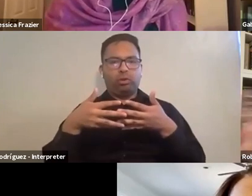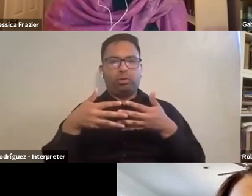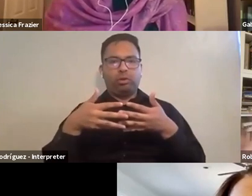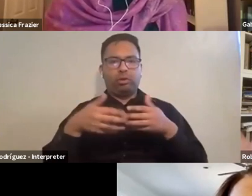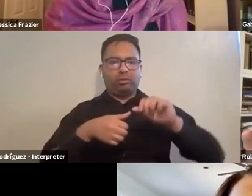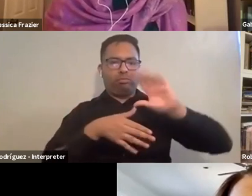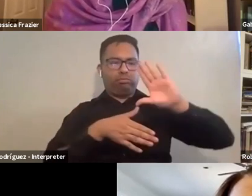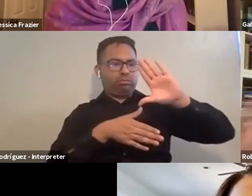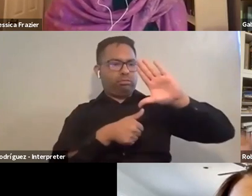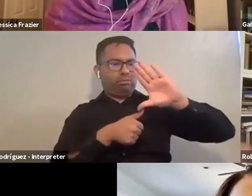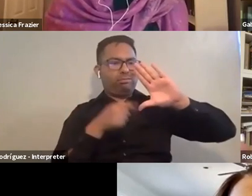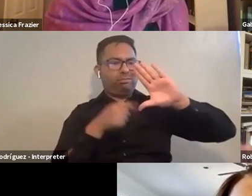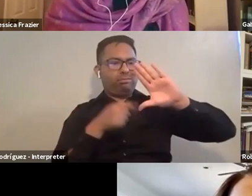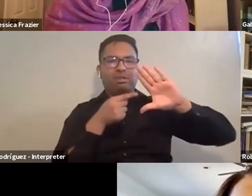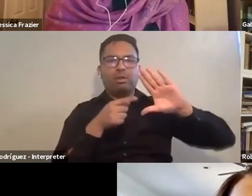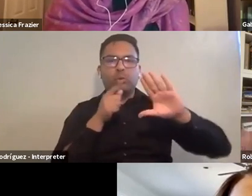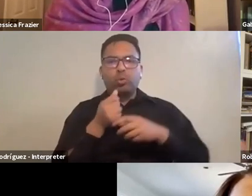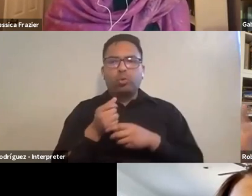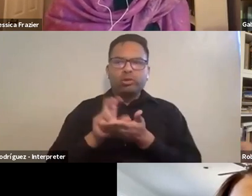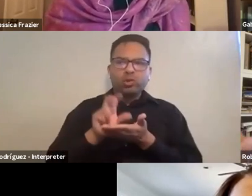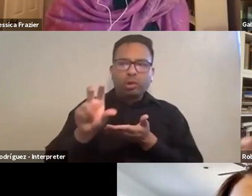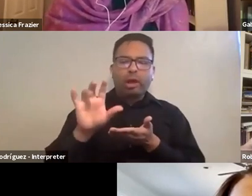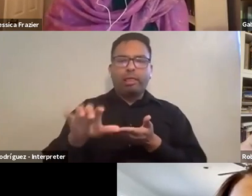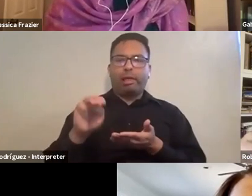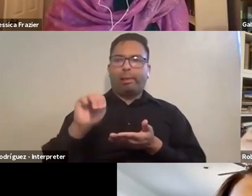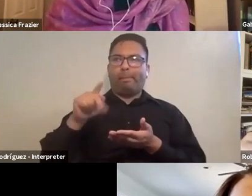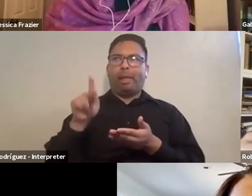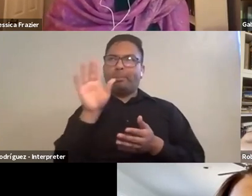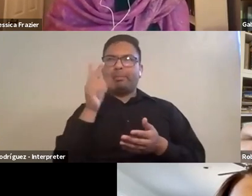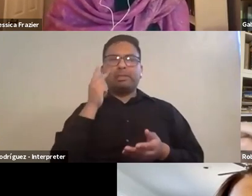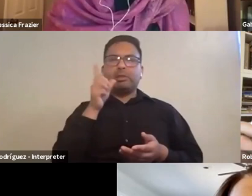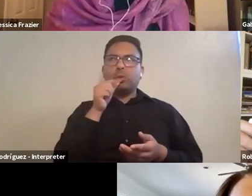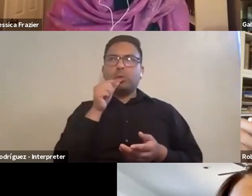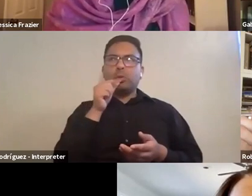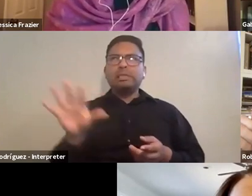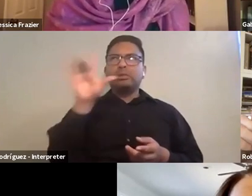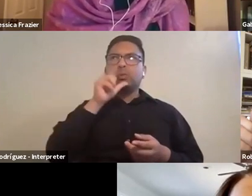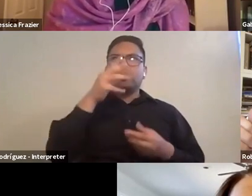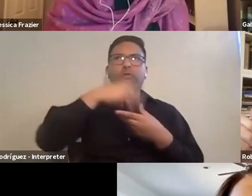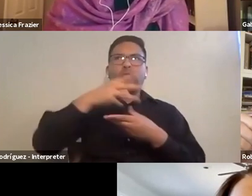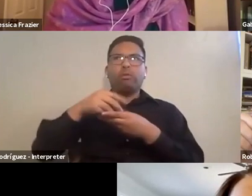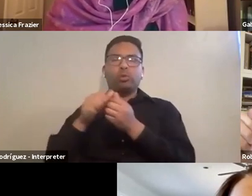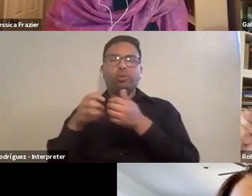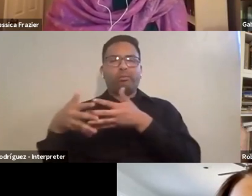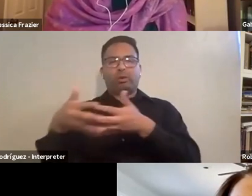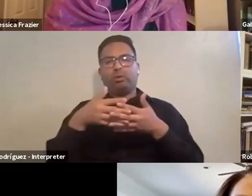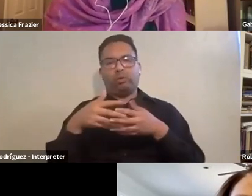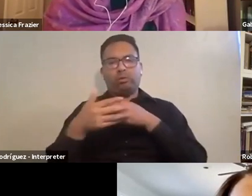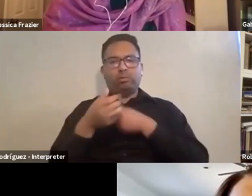contributors, get a sense of a map of the many geographies of US American poetry.